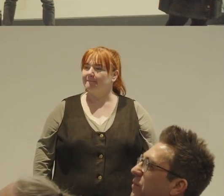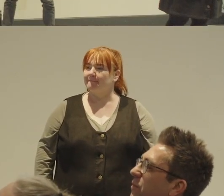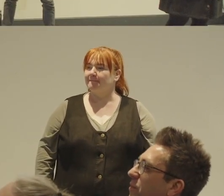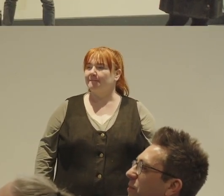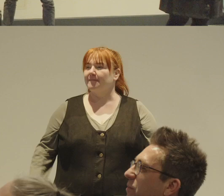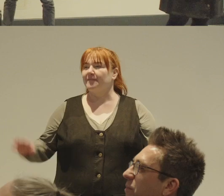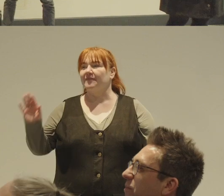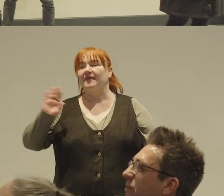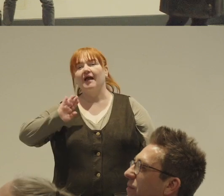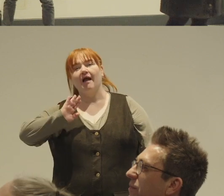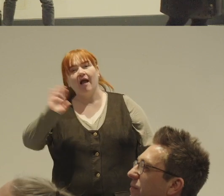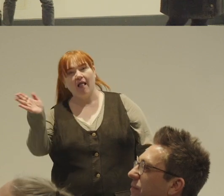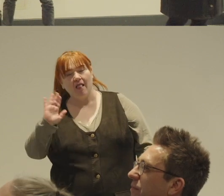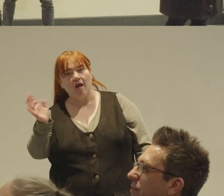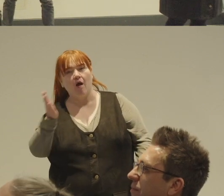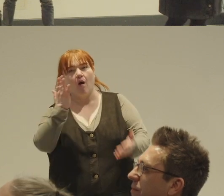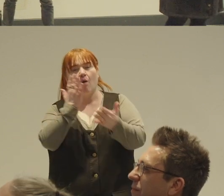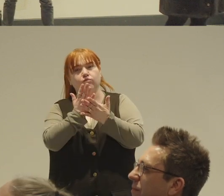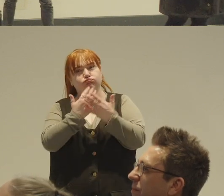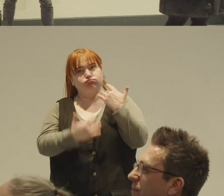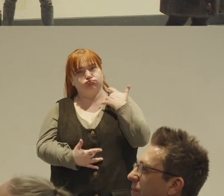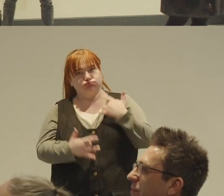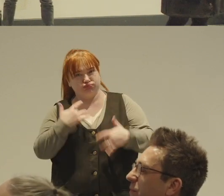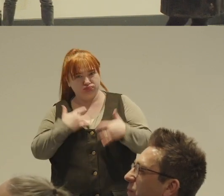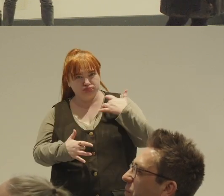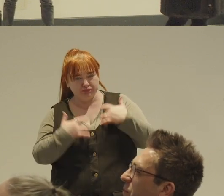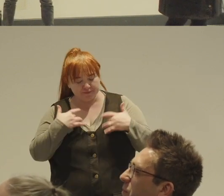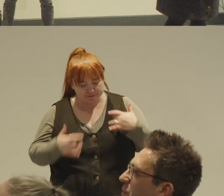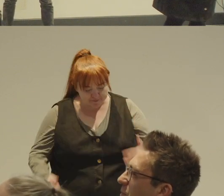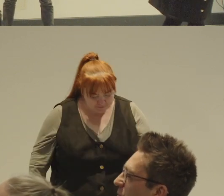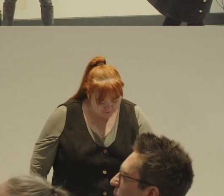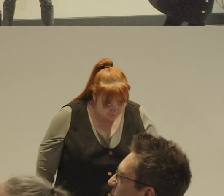Hello, yes, that was very interesting, fascinating.